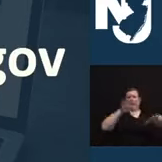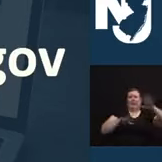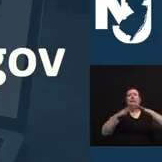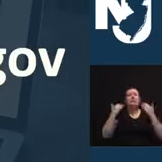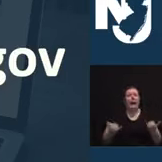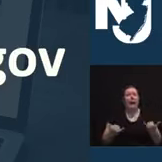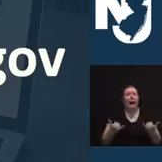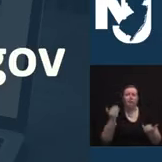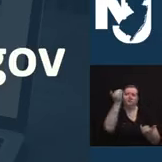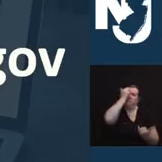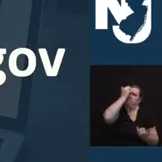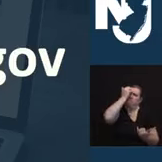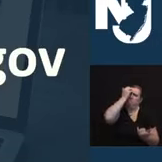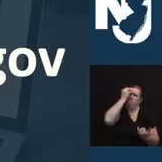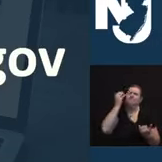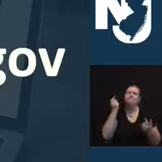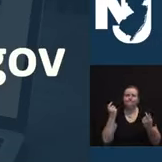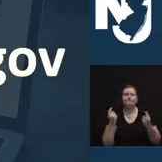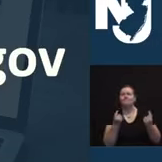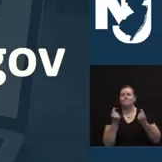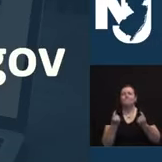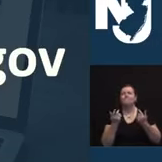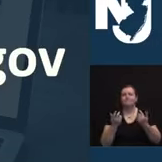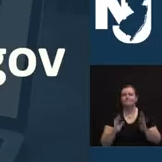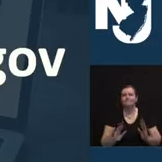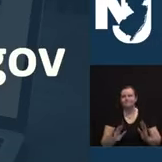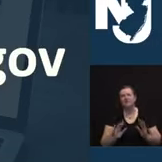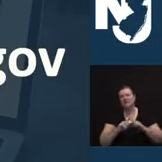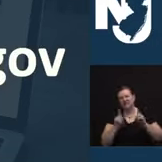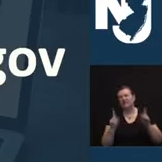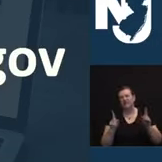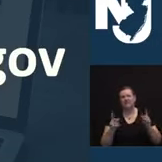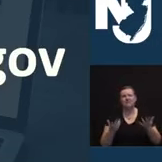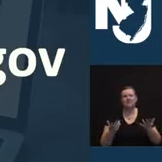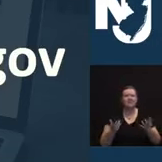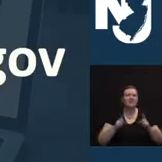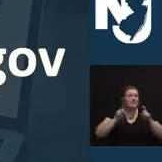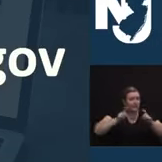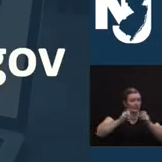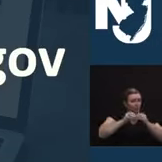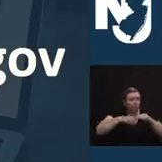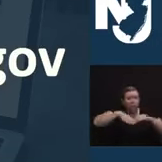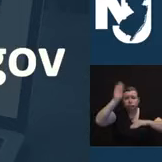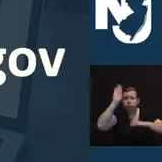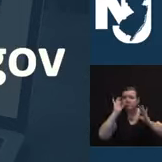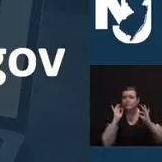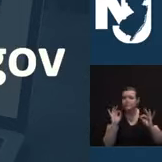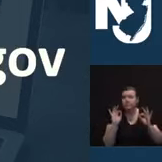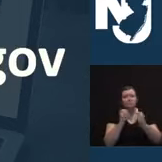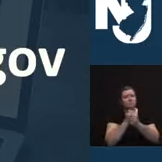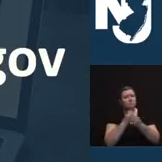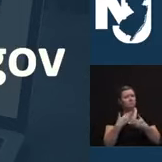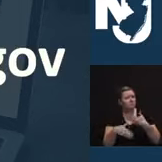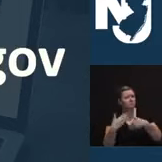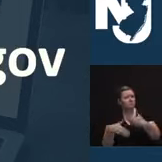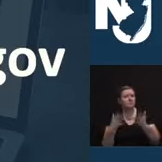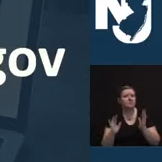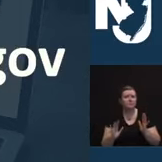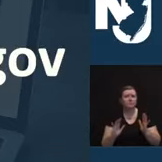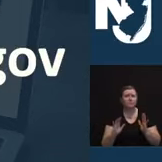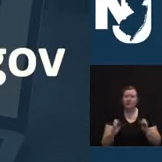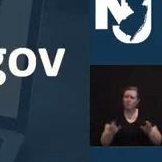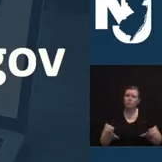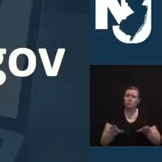needs. Today, we have a much stronger testing regime in place, and we have a greater ability to effectively mobilize